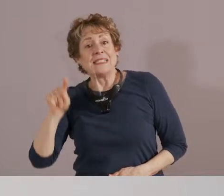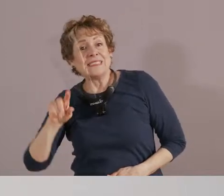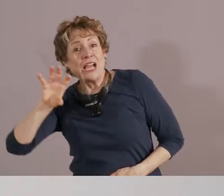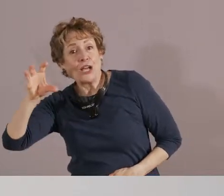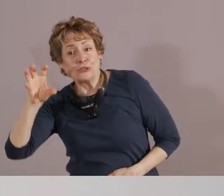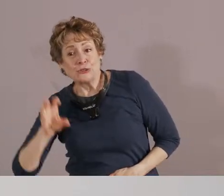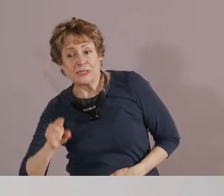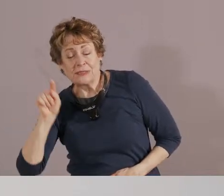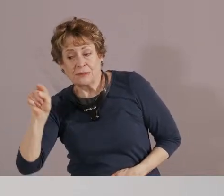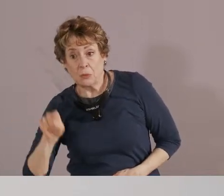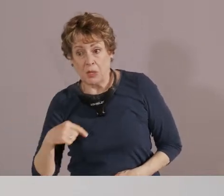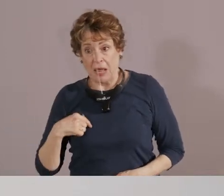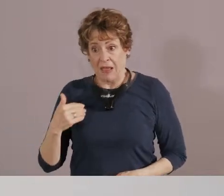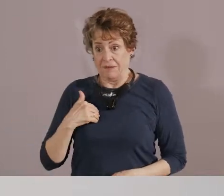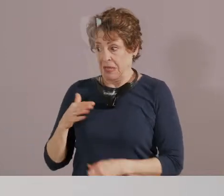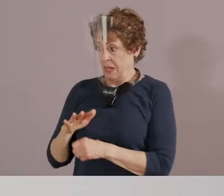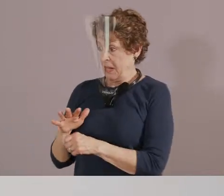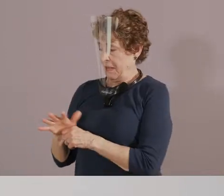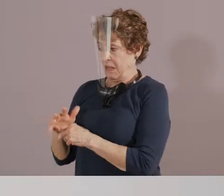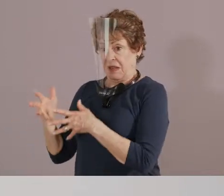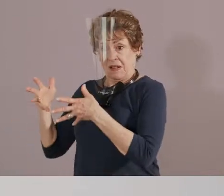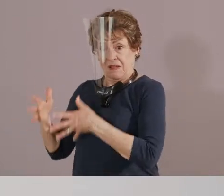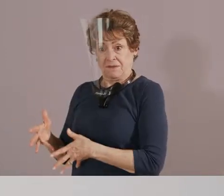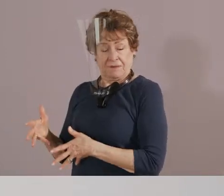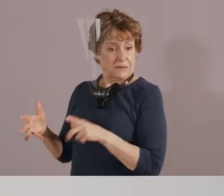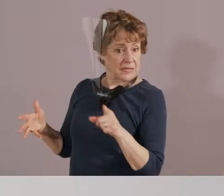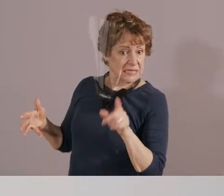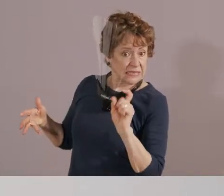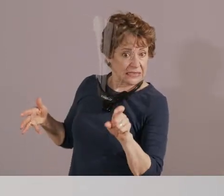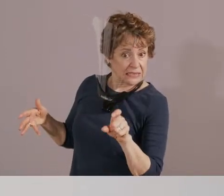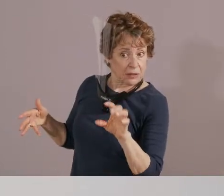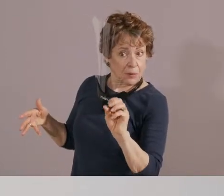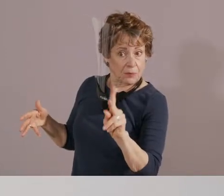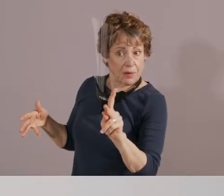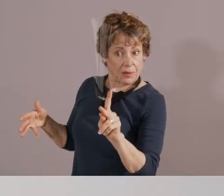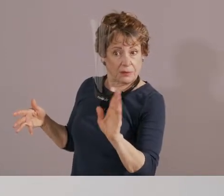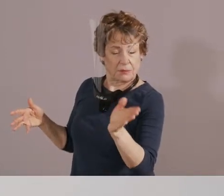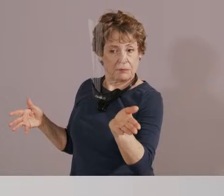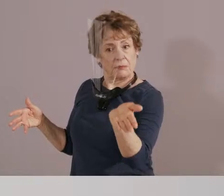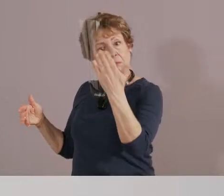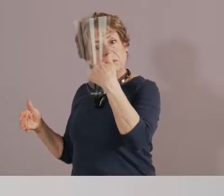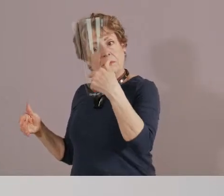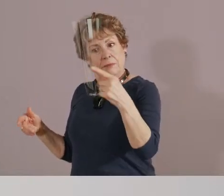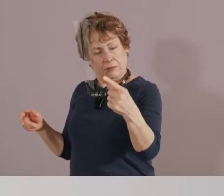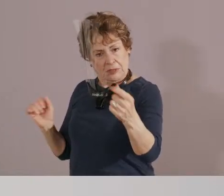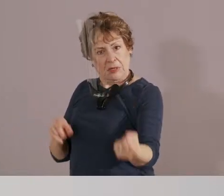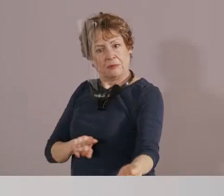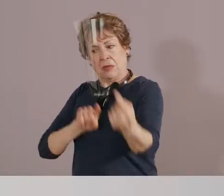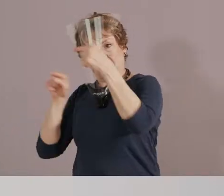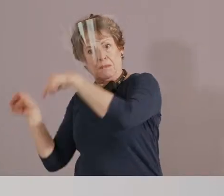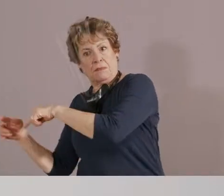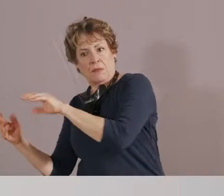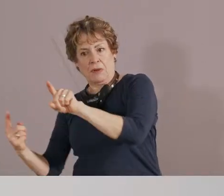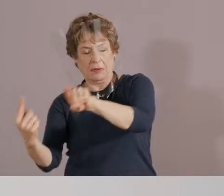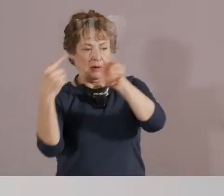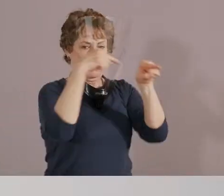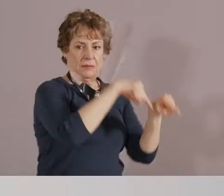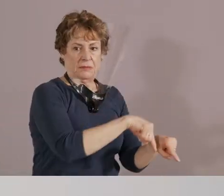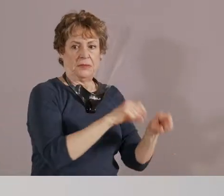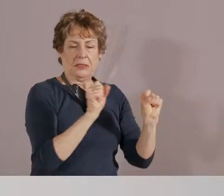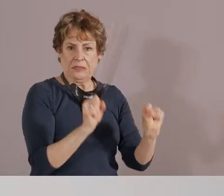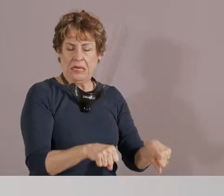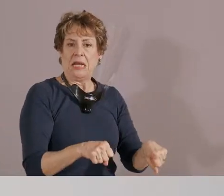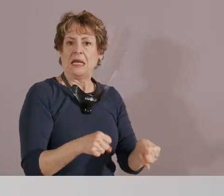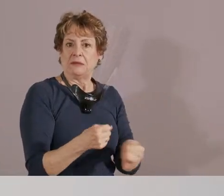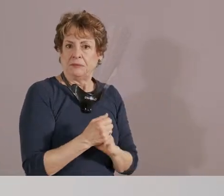Farm Stadium as we can. And I do know that people who had registered for their first dose at one of those other pods